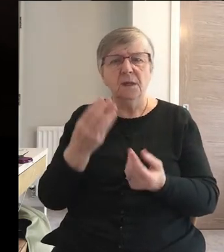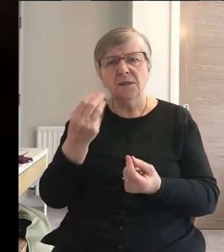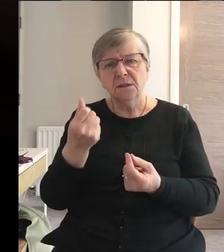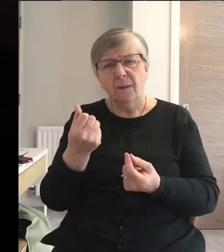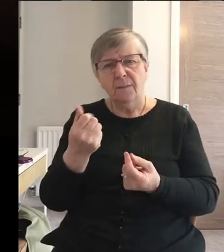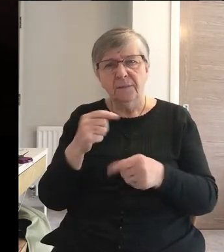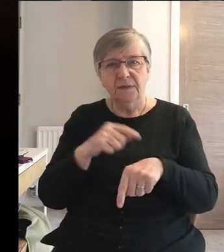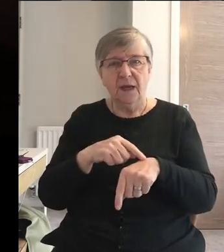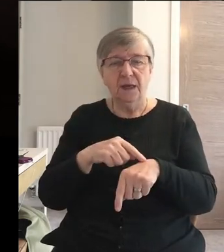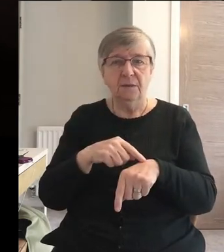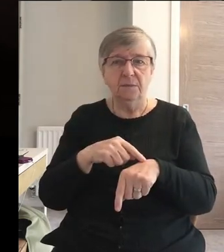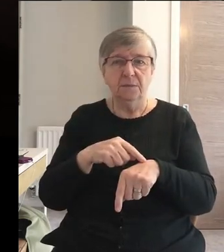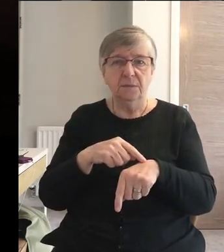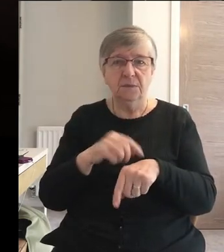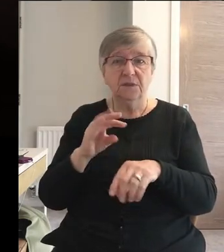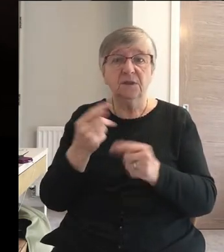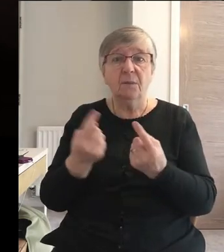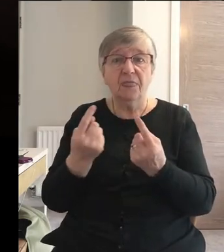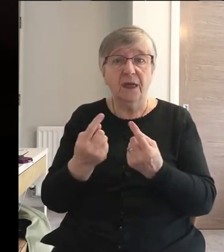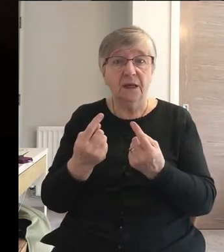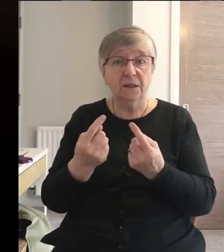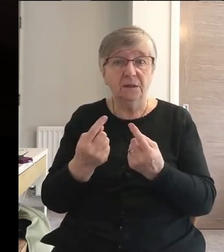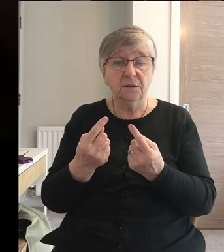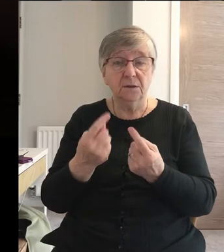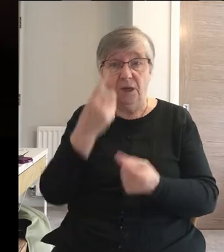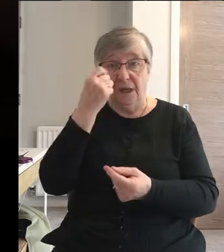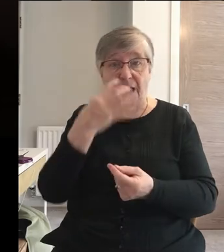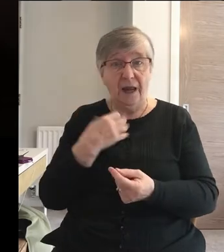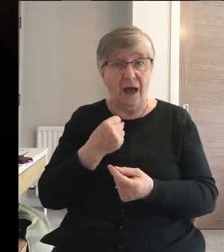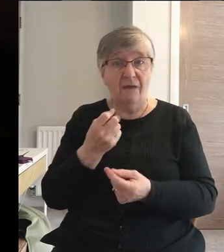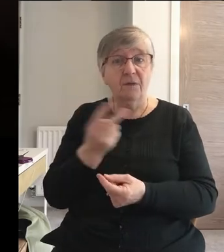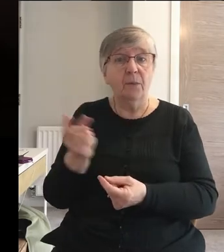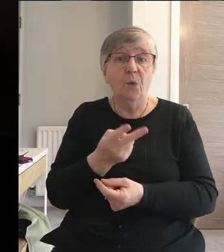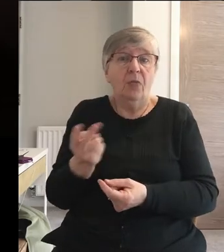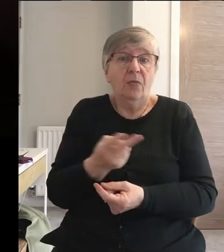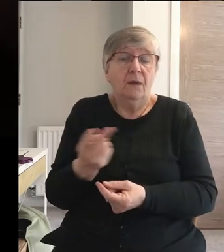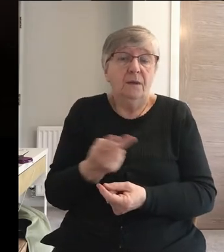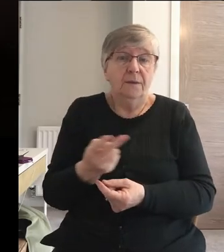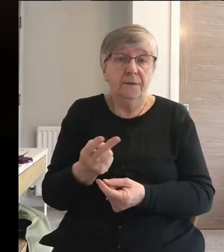There are some occasions, there are some things in life where you can have it both ways.